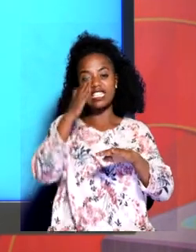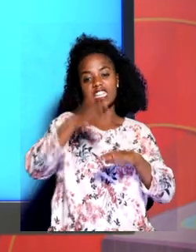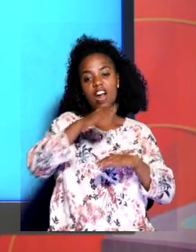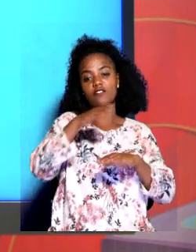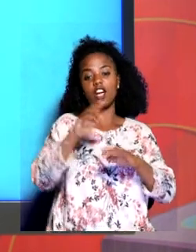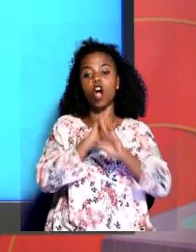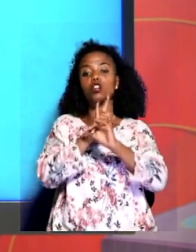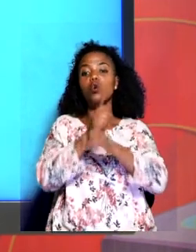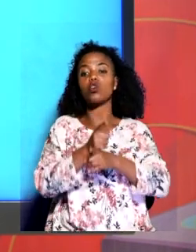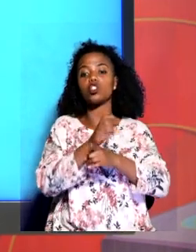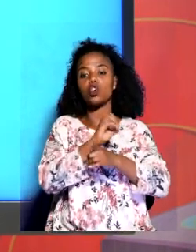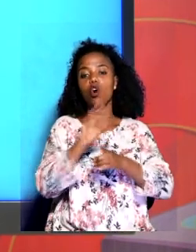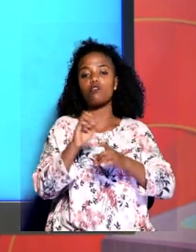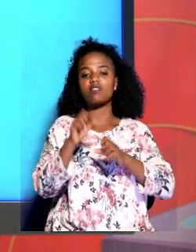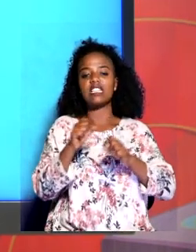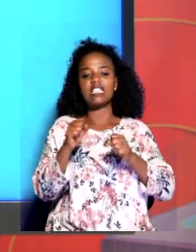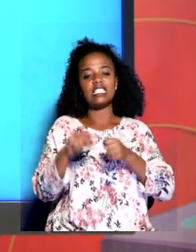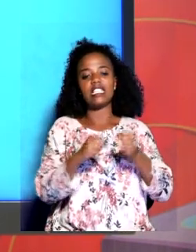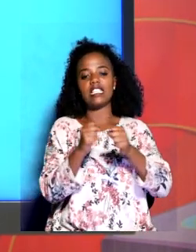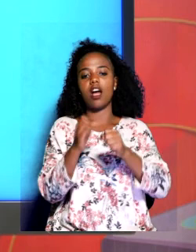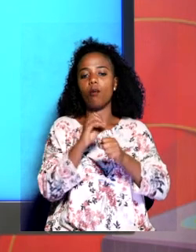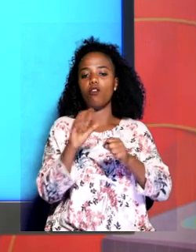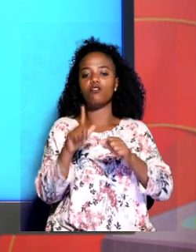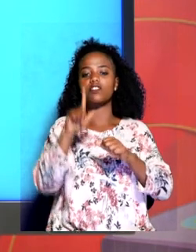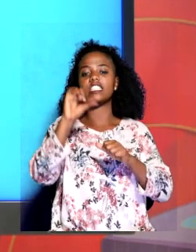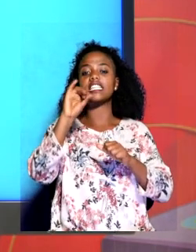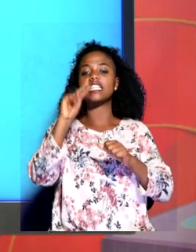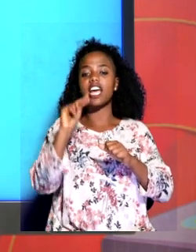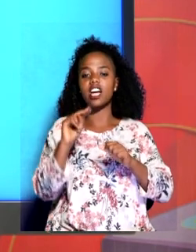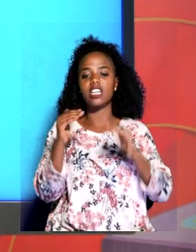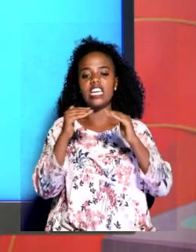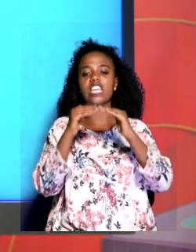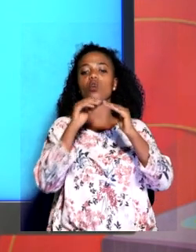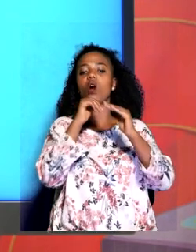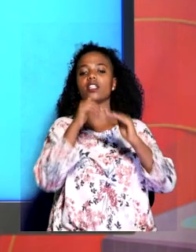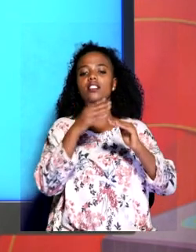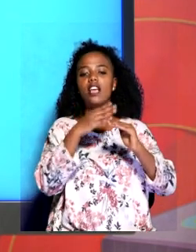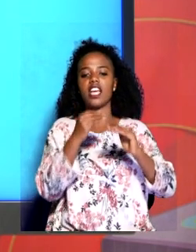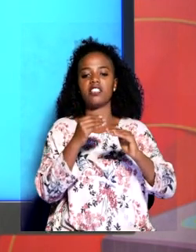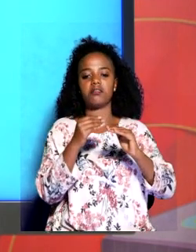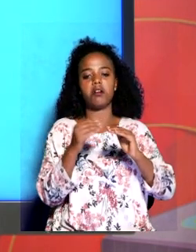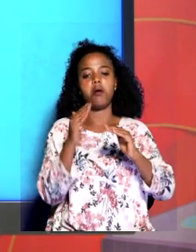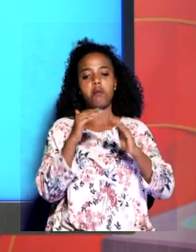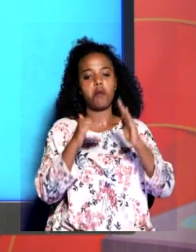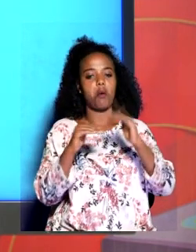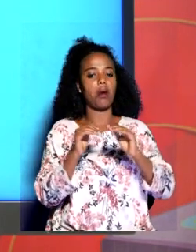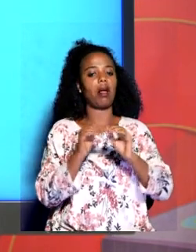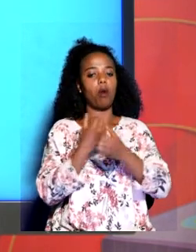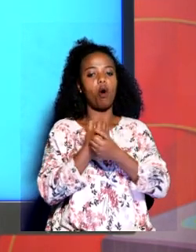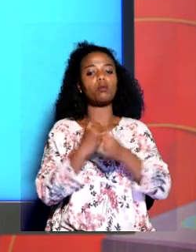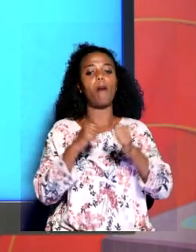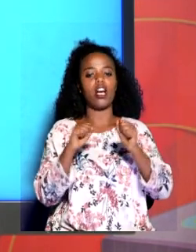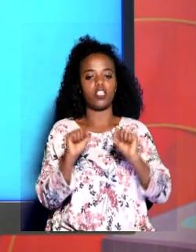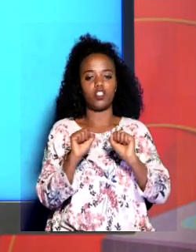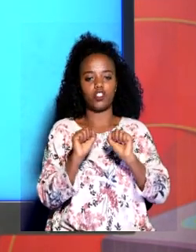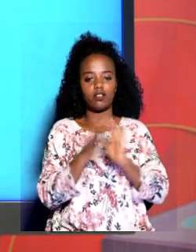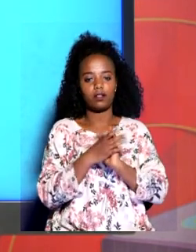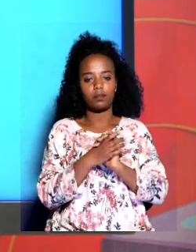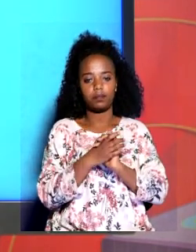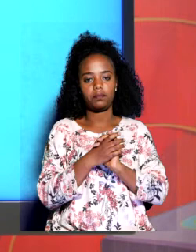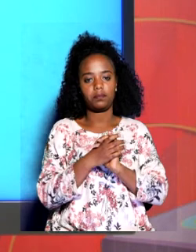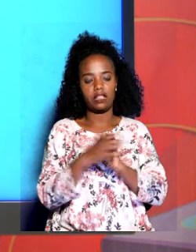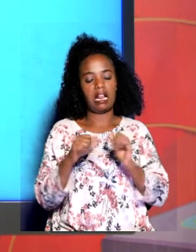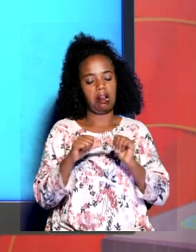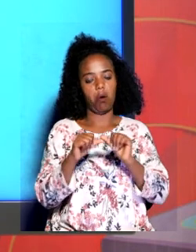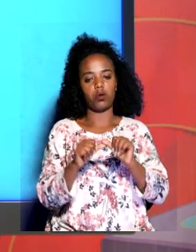of system of linear inequalities and optimization problems. So let's continue to the lesson.